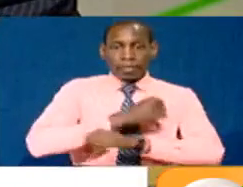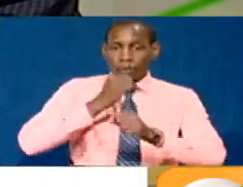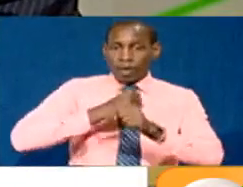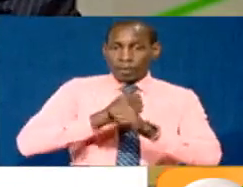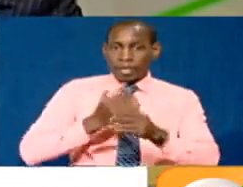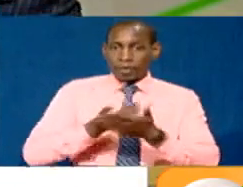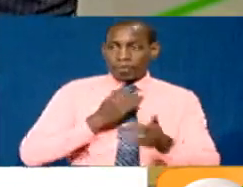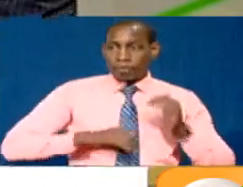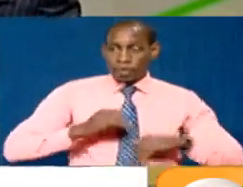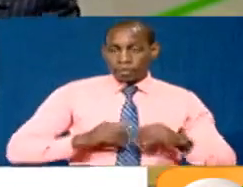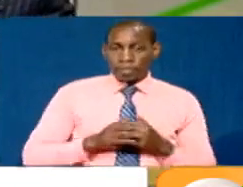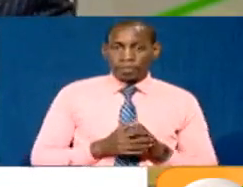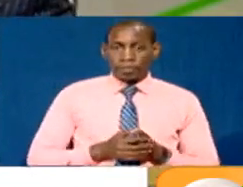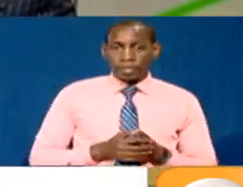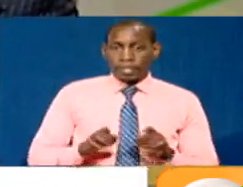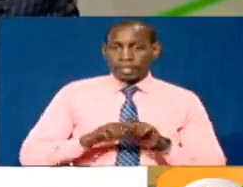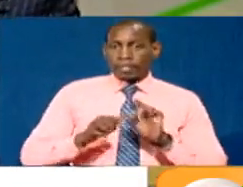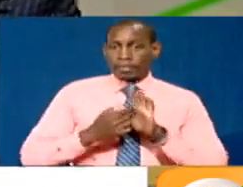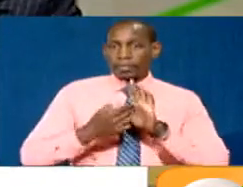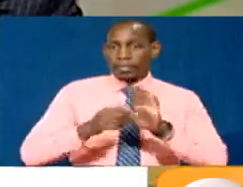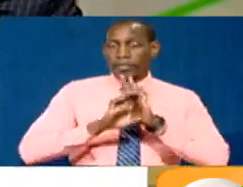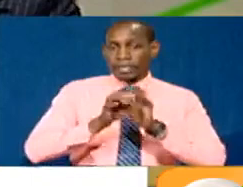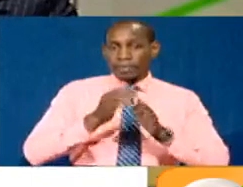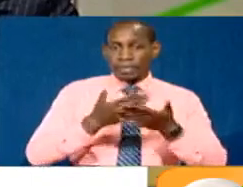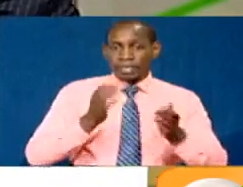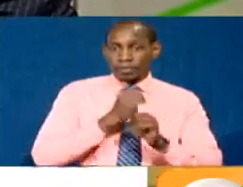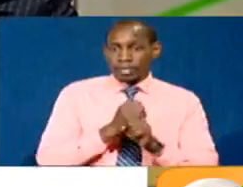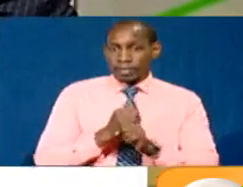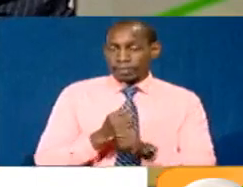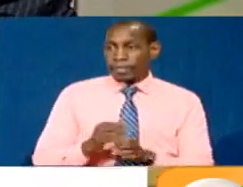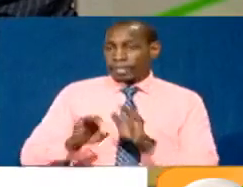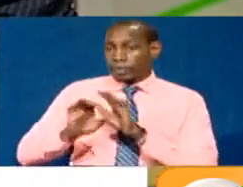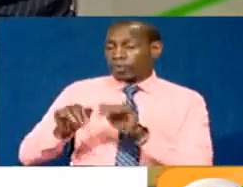war. And we have given examples of things that must be done. Okay.